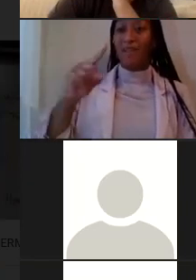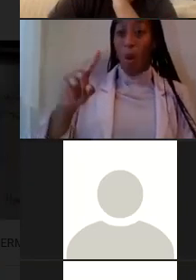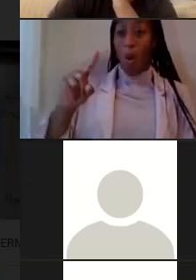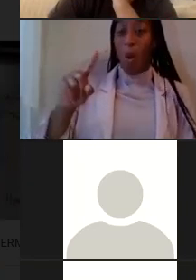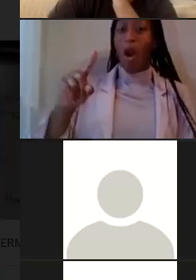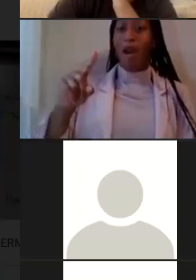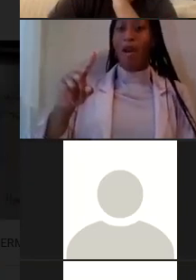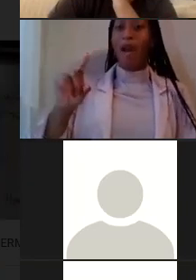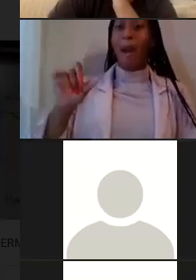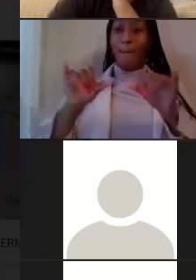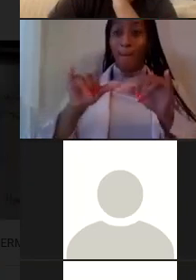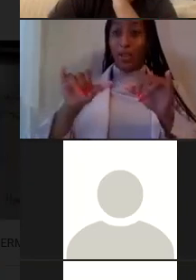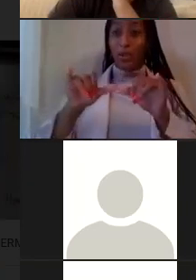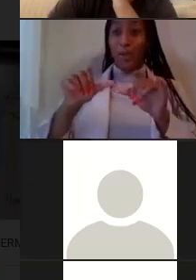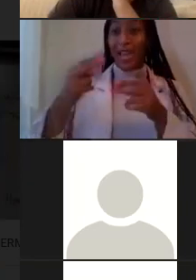heat.